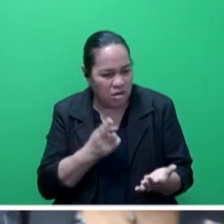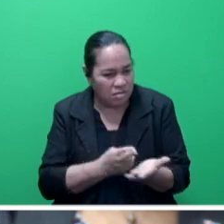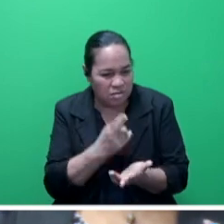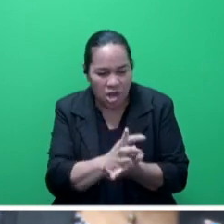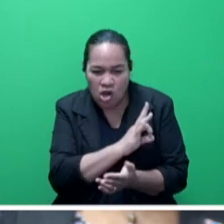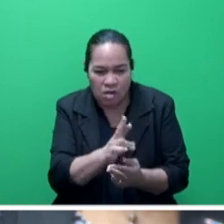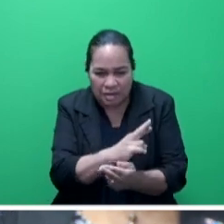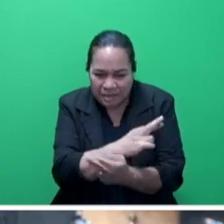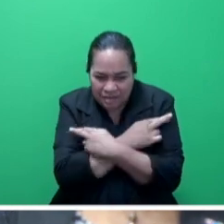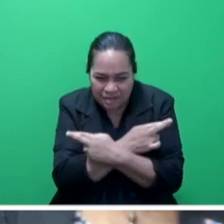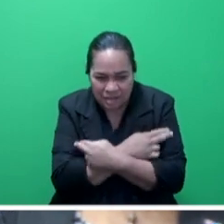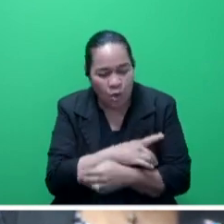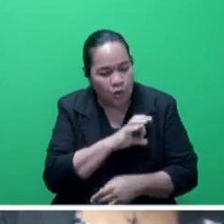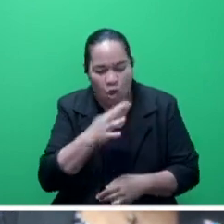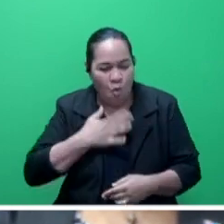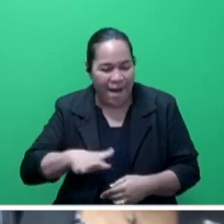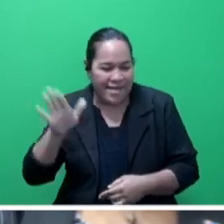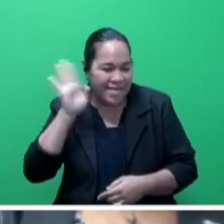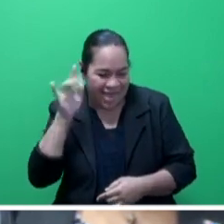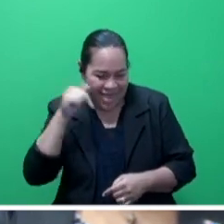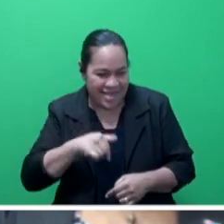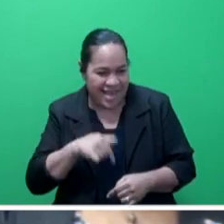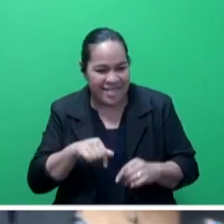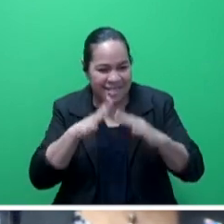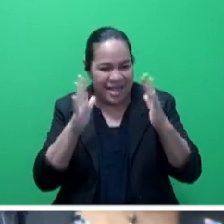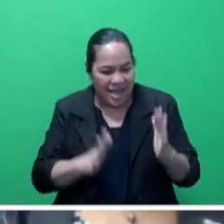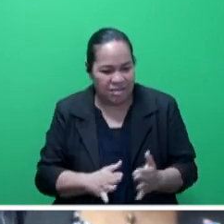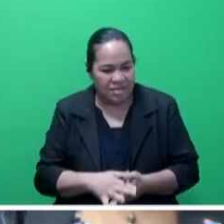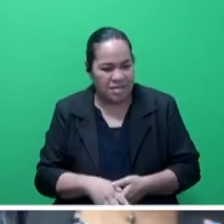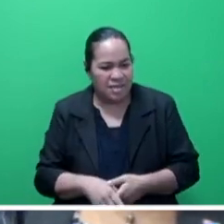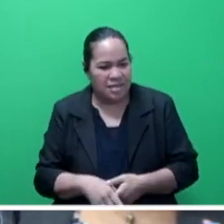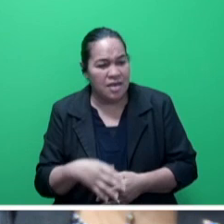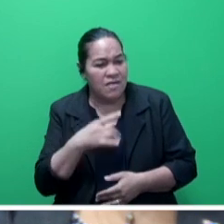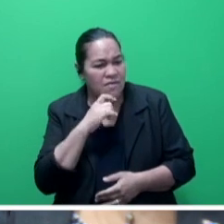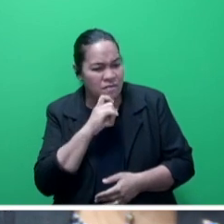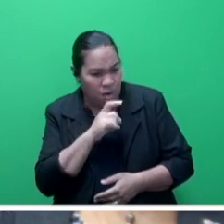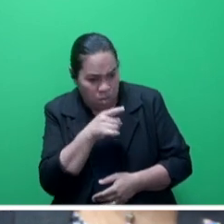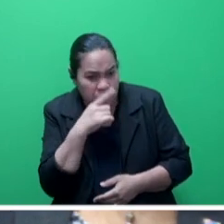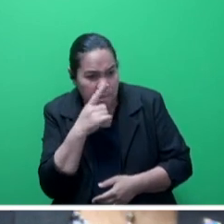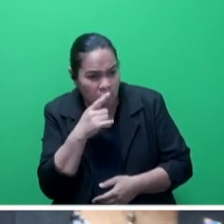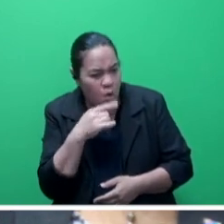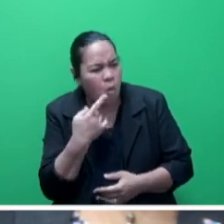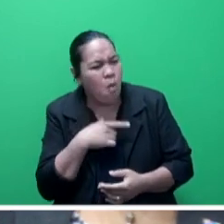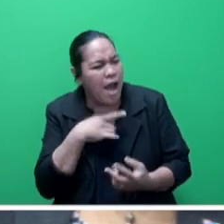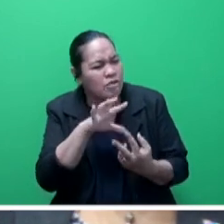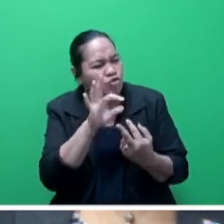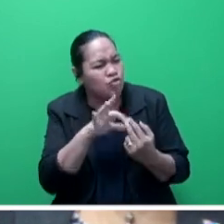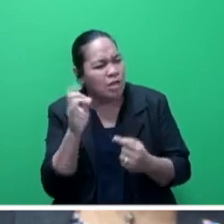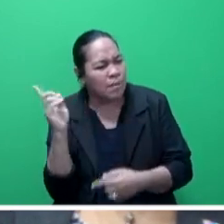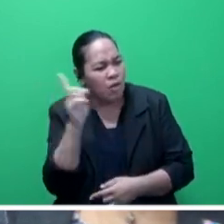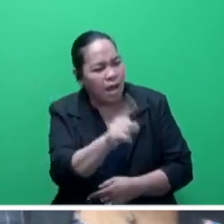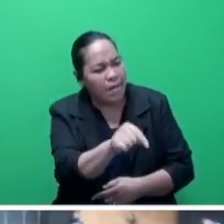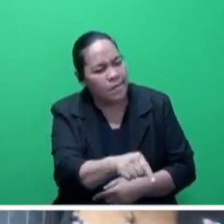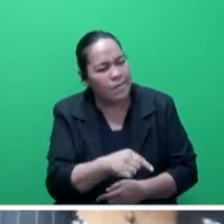is not the kind of stuff we want to hear in this House. And God forbid those people that actually put him in the House, that they heard that, Honorable